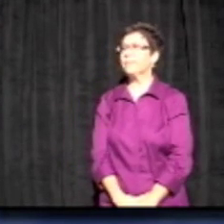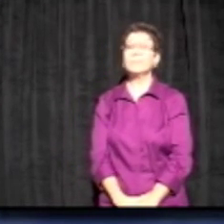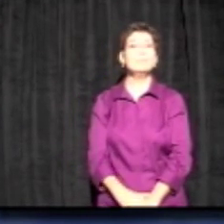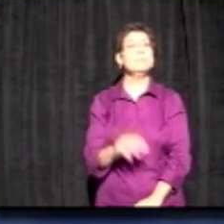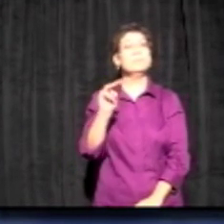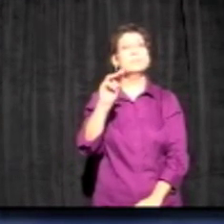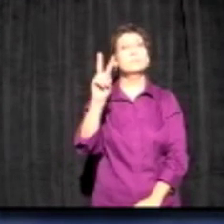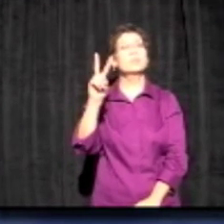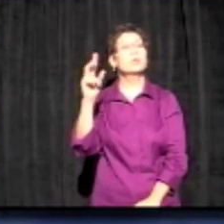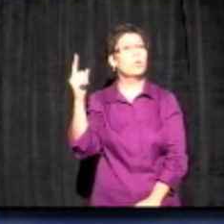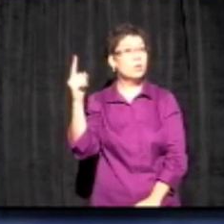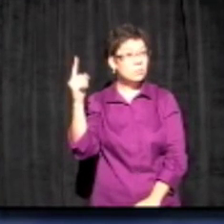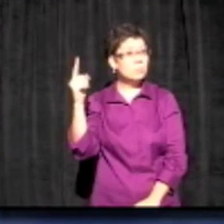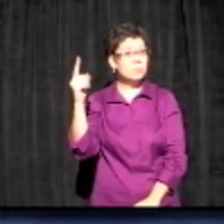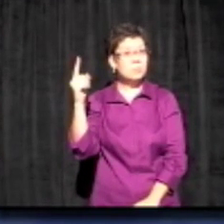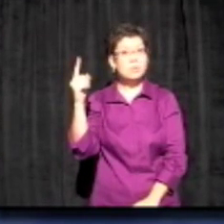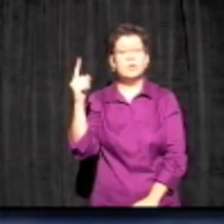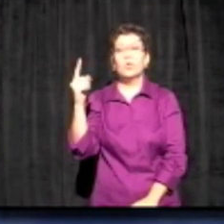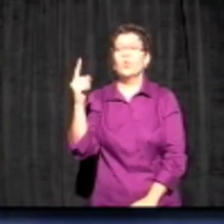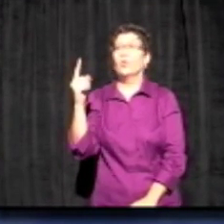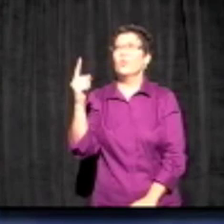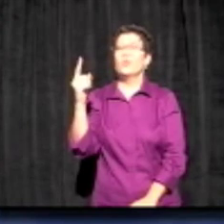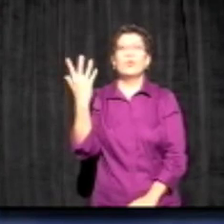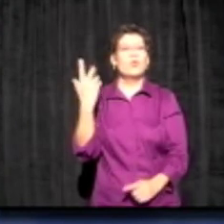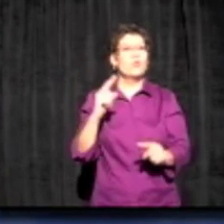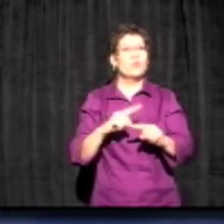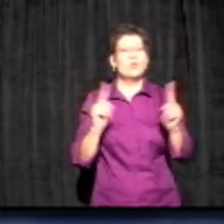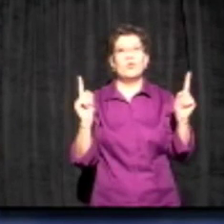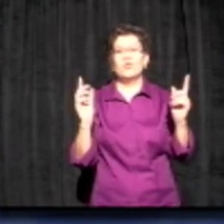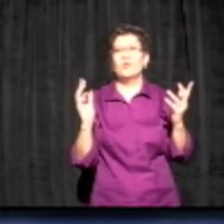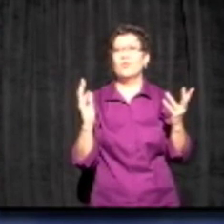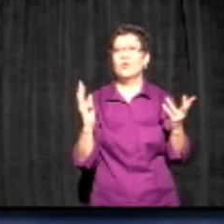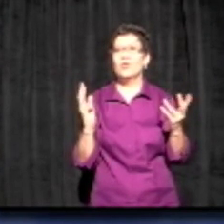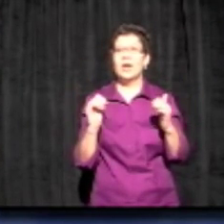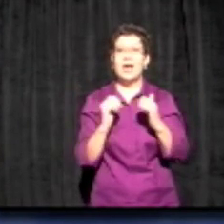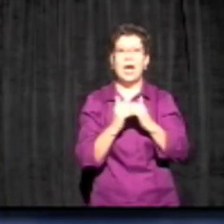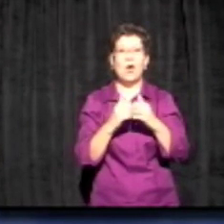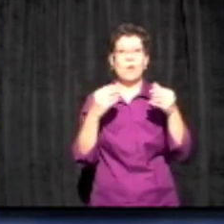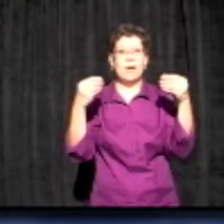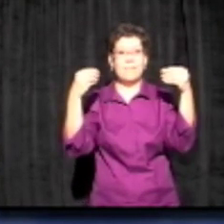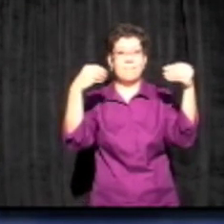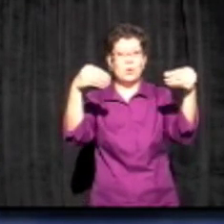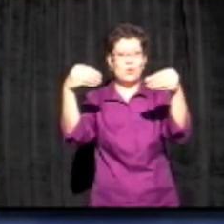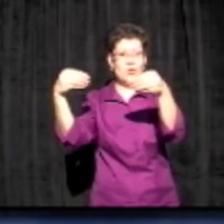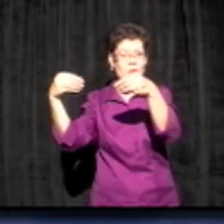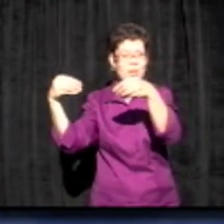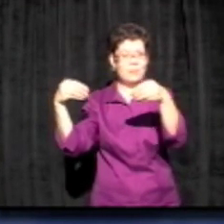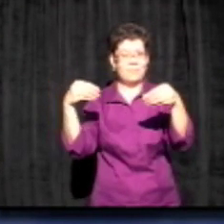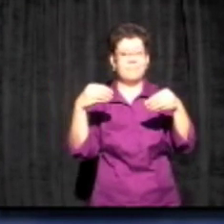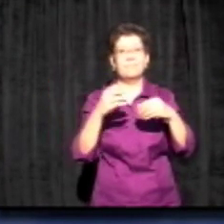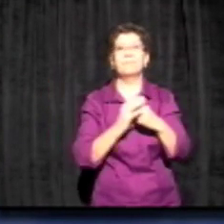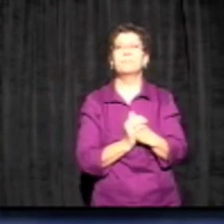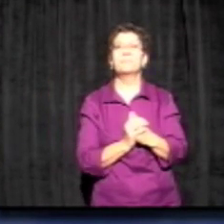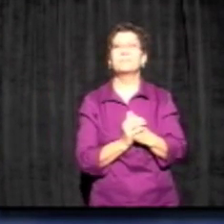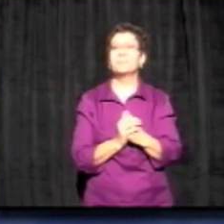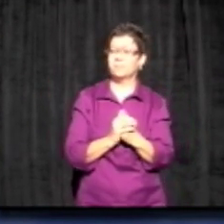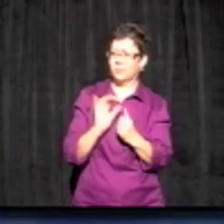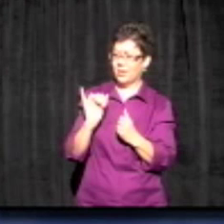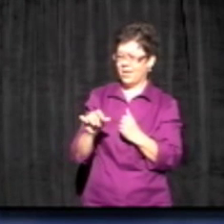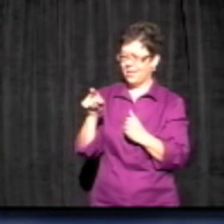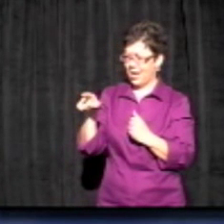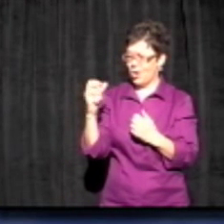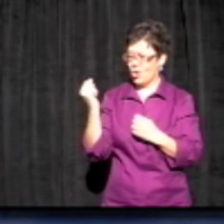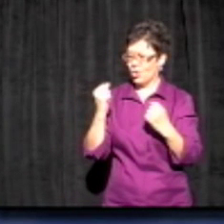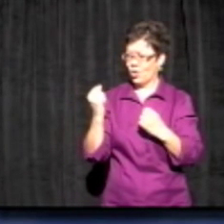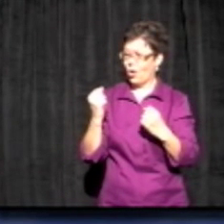The MV-1 is even far different in how it is being marketed. It is not a product whose